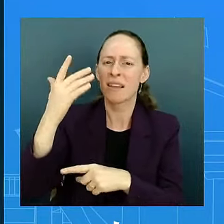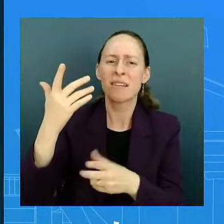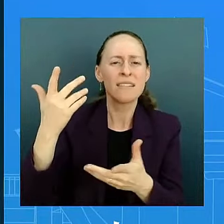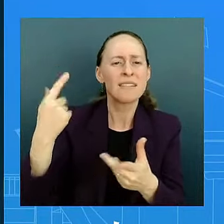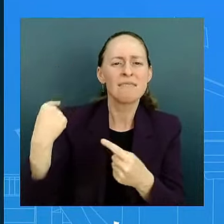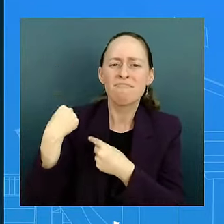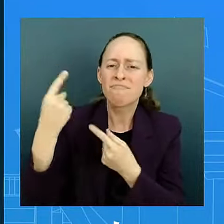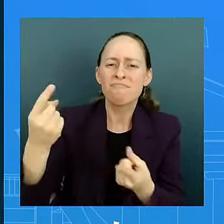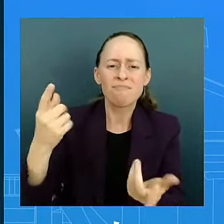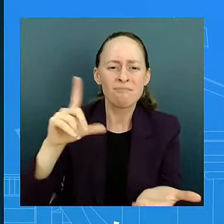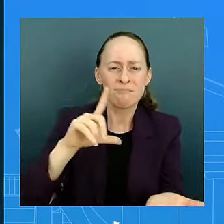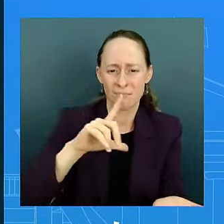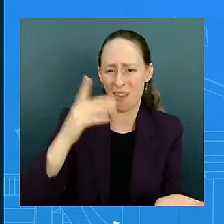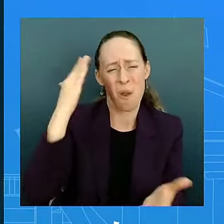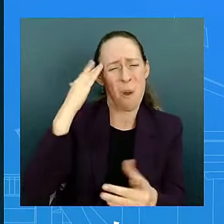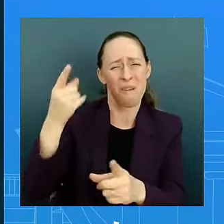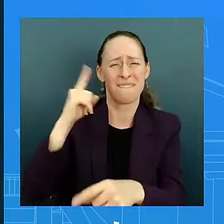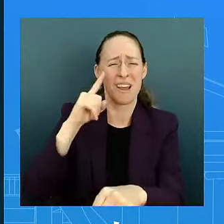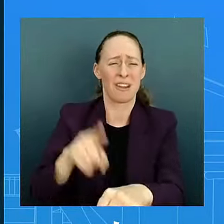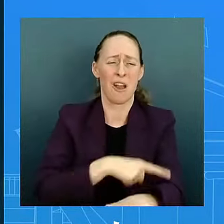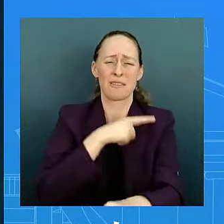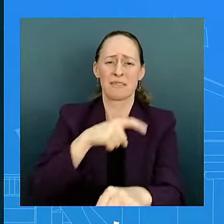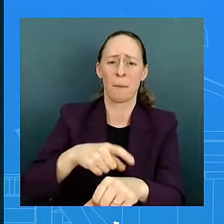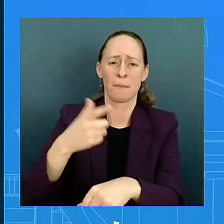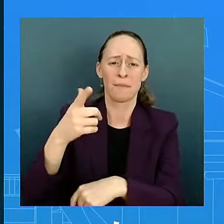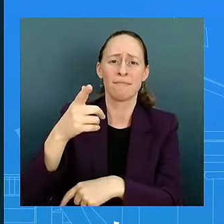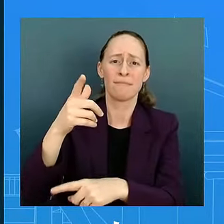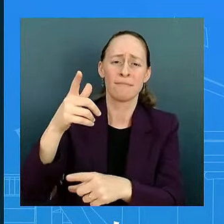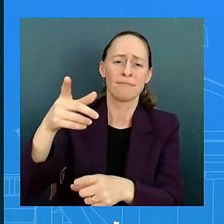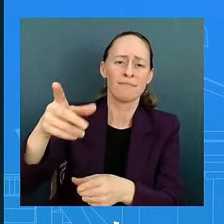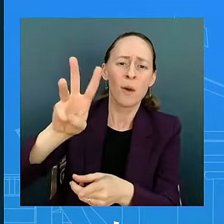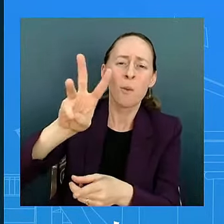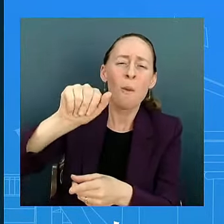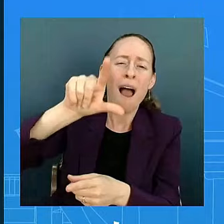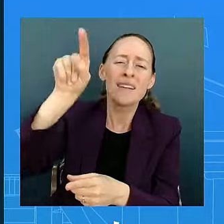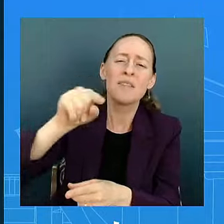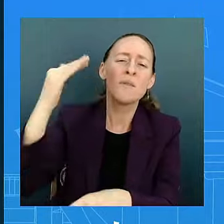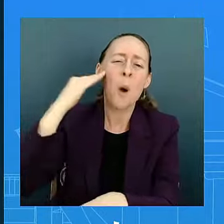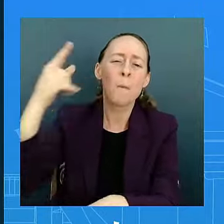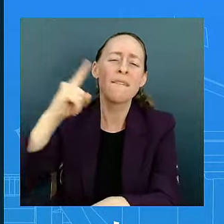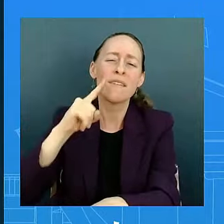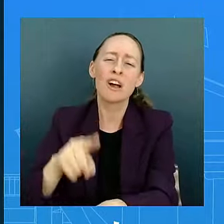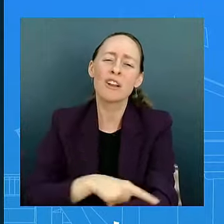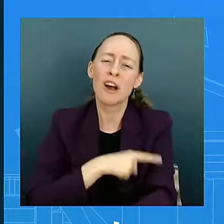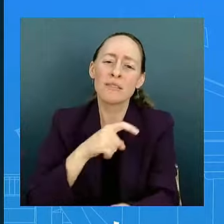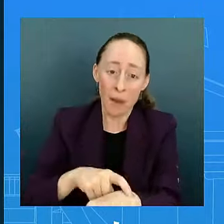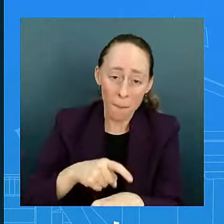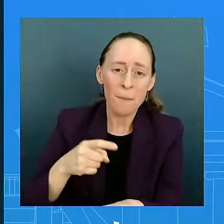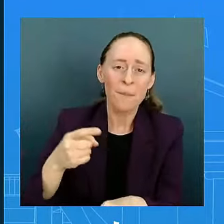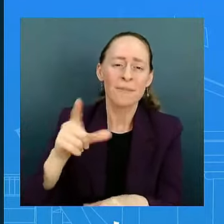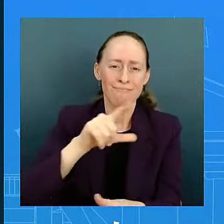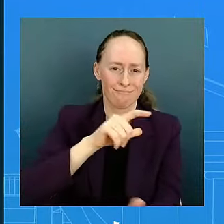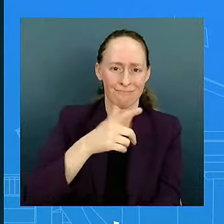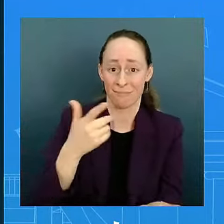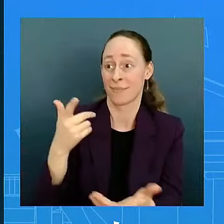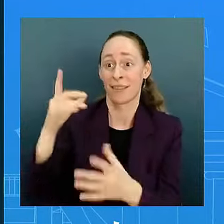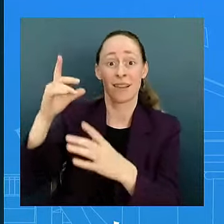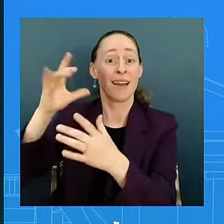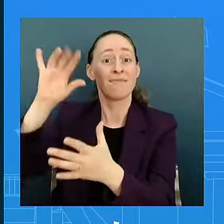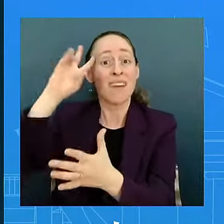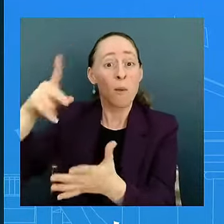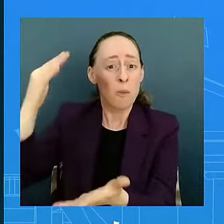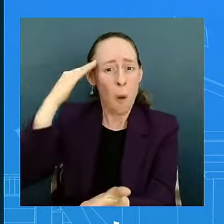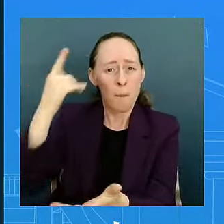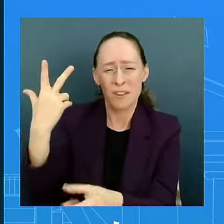past 3.5 years. And he put out his statement. I'll leave it as that, and we will have more. The campaign will have more to share on